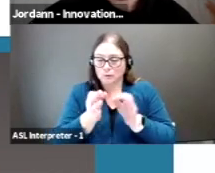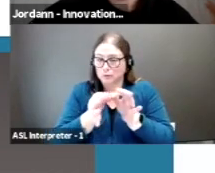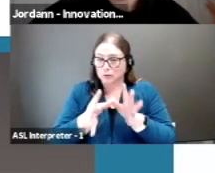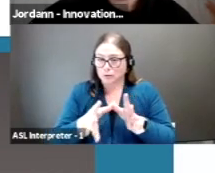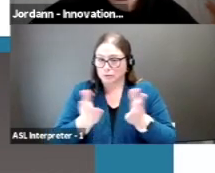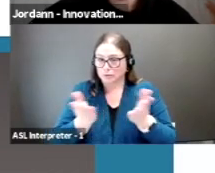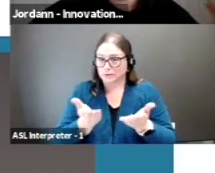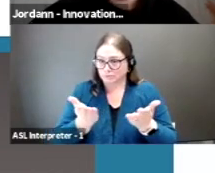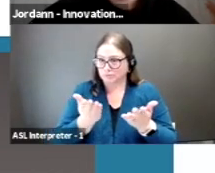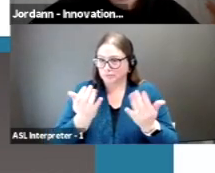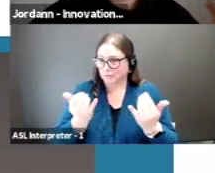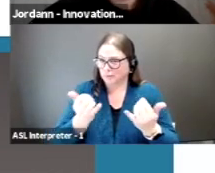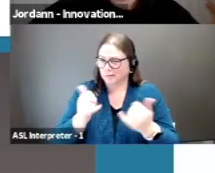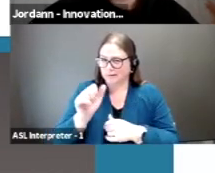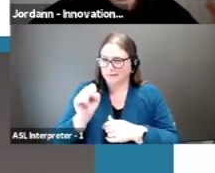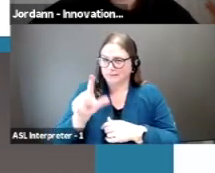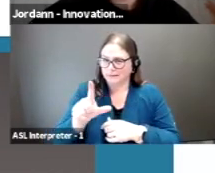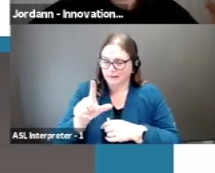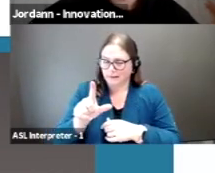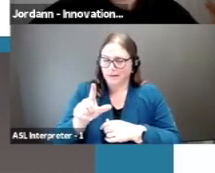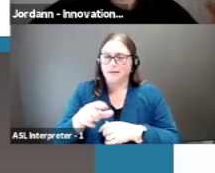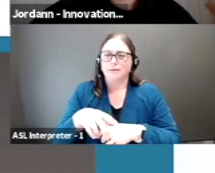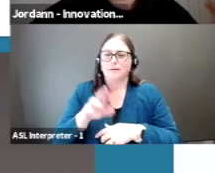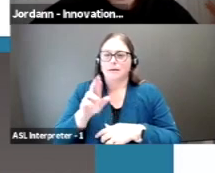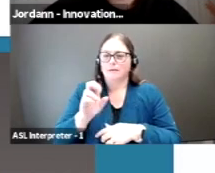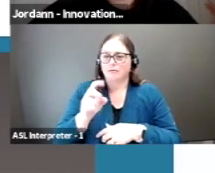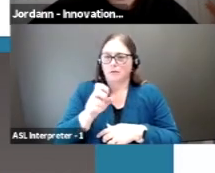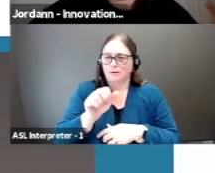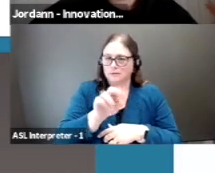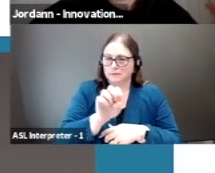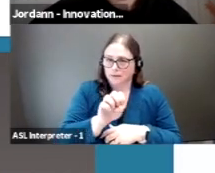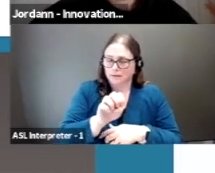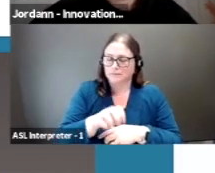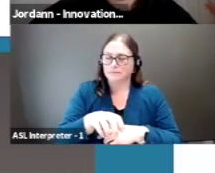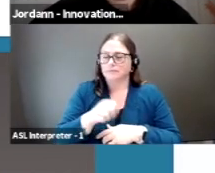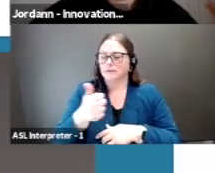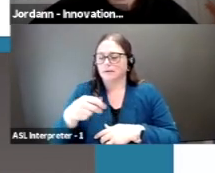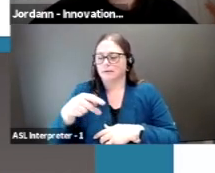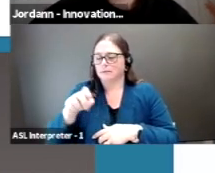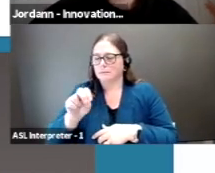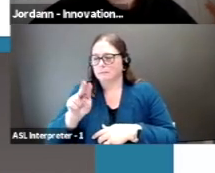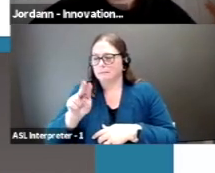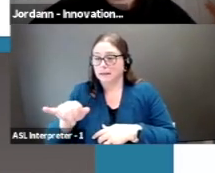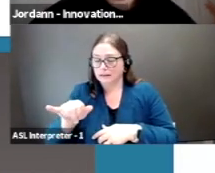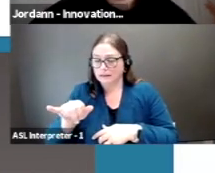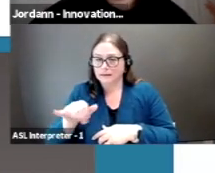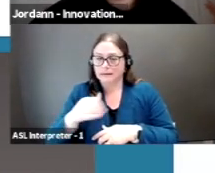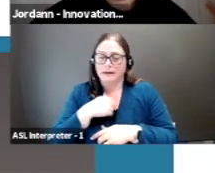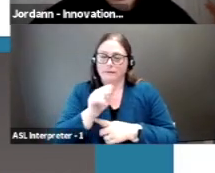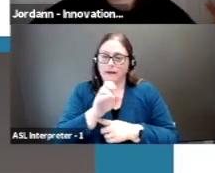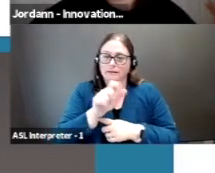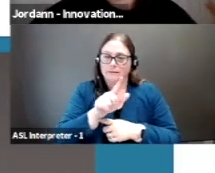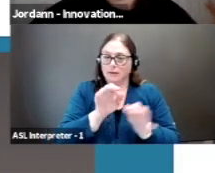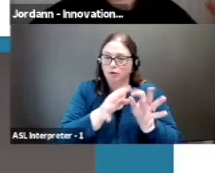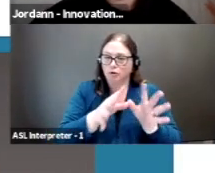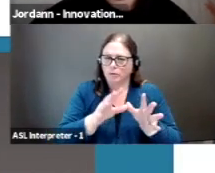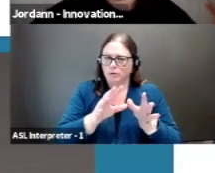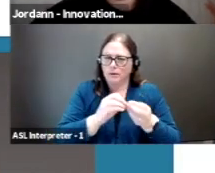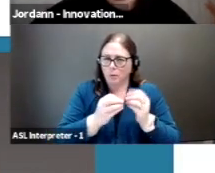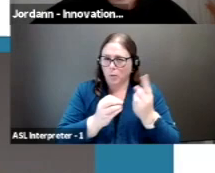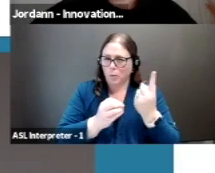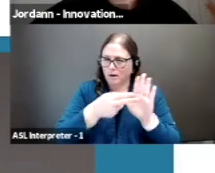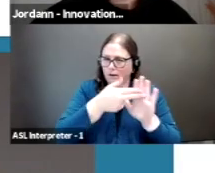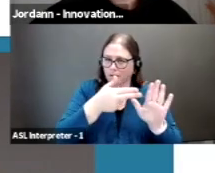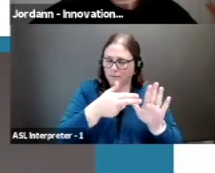interpreters joining us today. We have Roxanne and Penny. They have identified themselves by ASL Interpreter 1 and ASL Interpreter